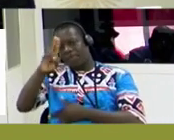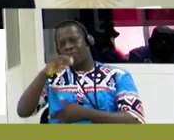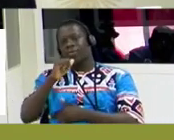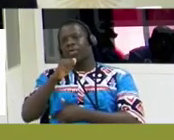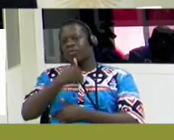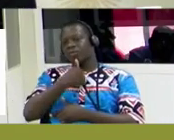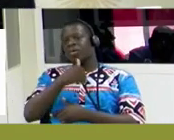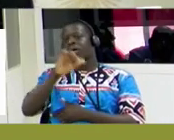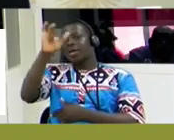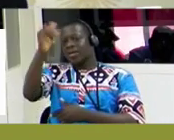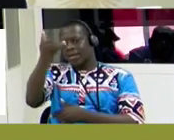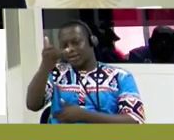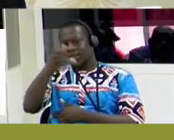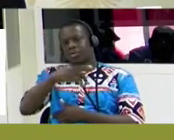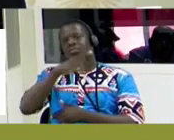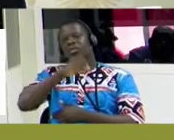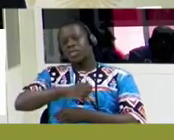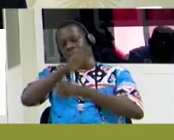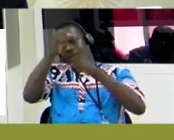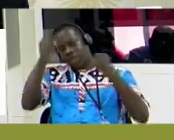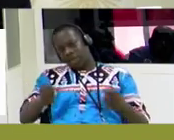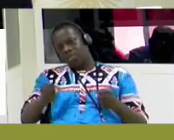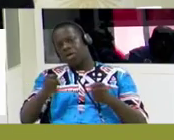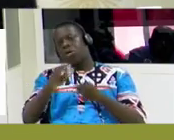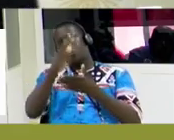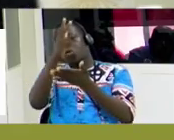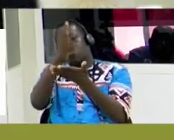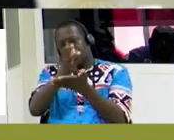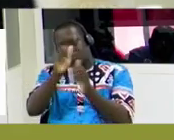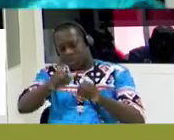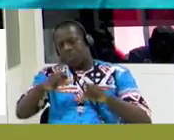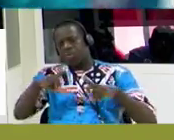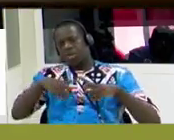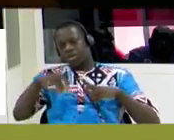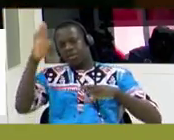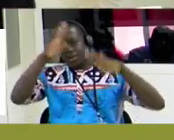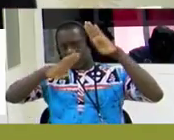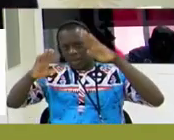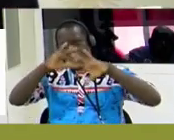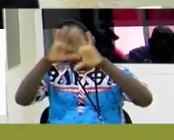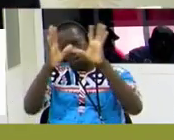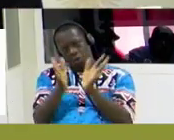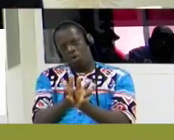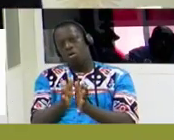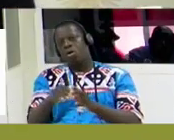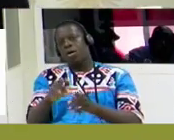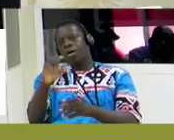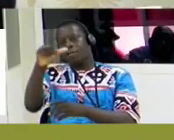The witness would be ready. Thank you very much. Meeting is adjourned. We come back at 12 noon.